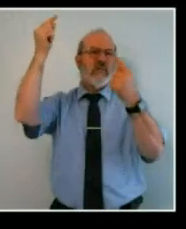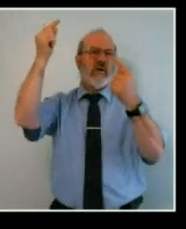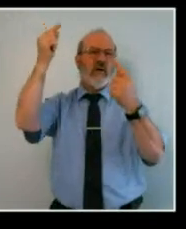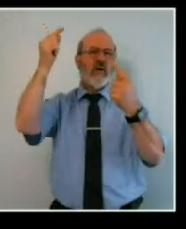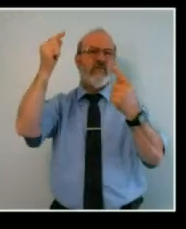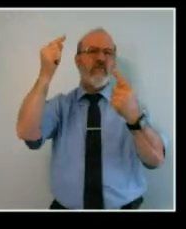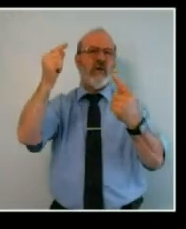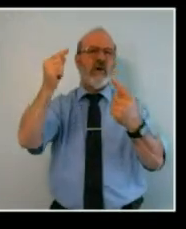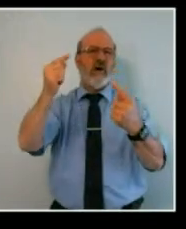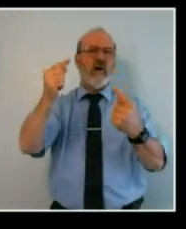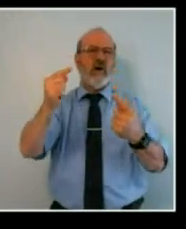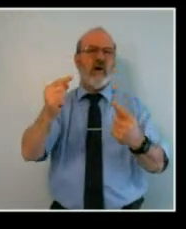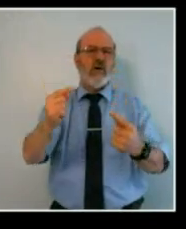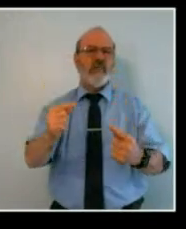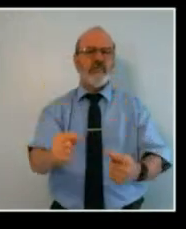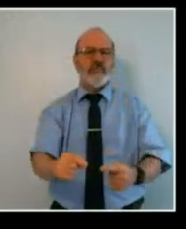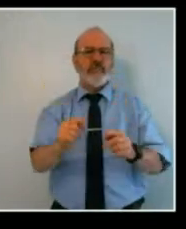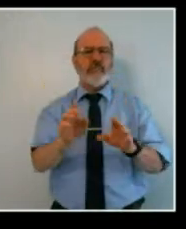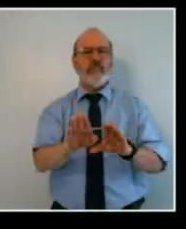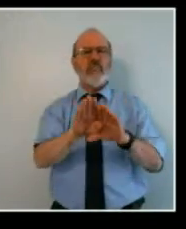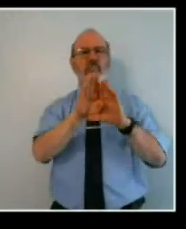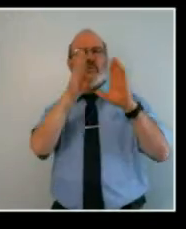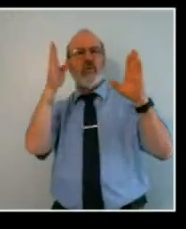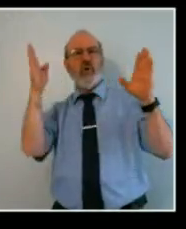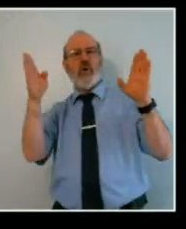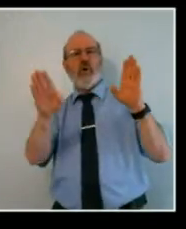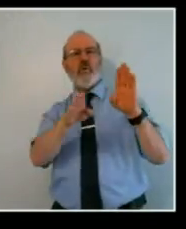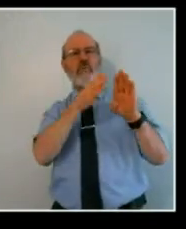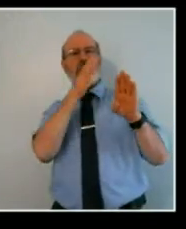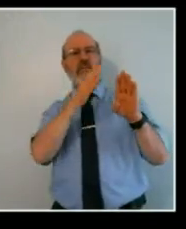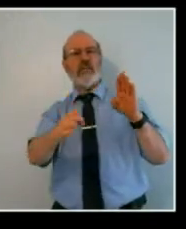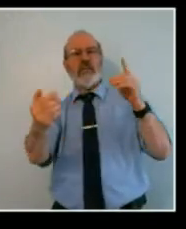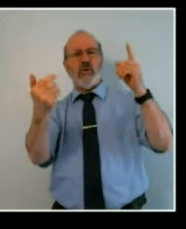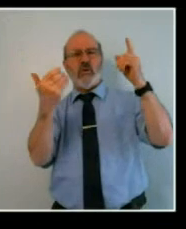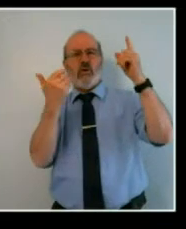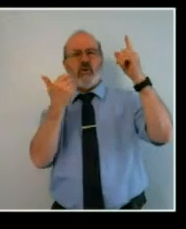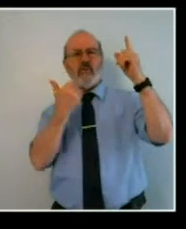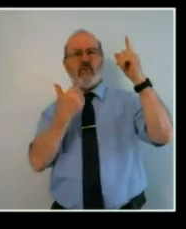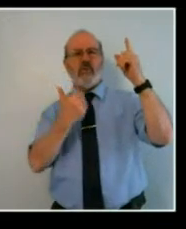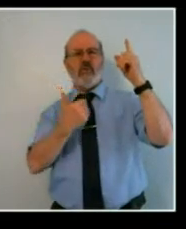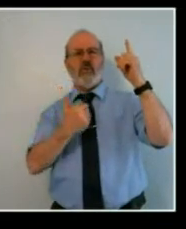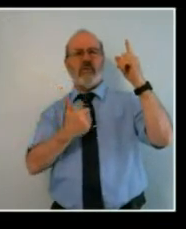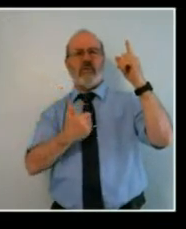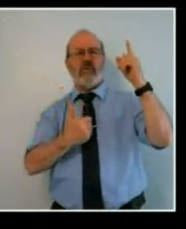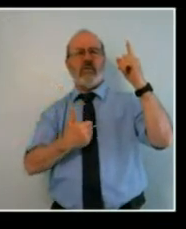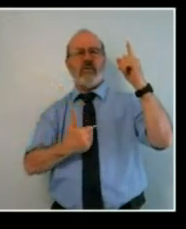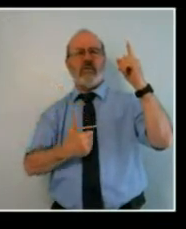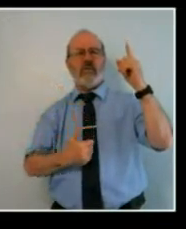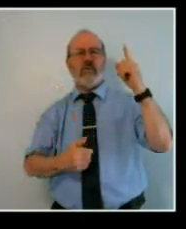are falling, open the door for me.